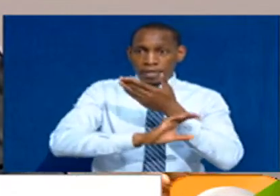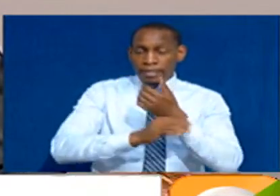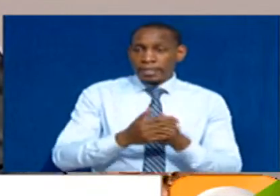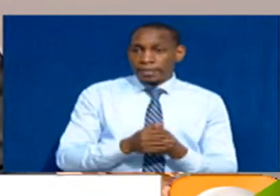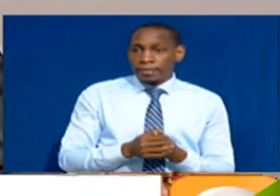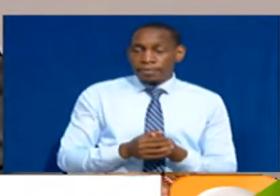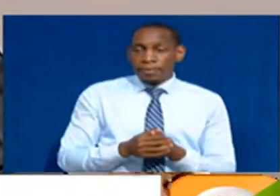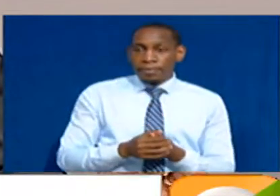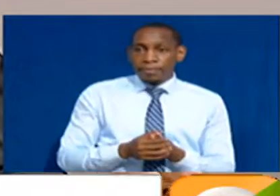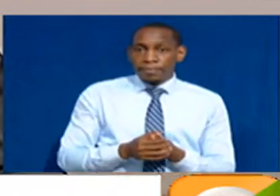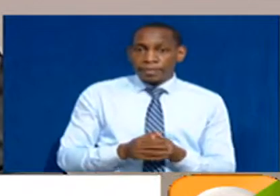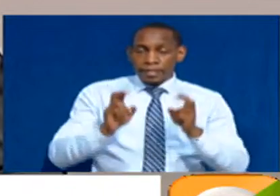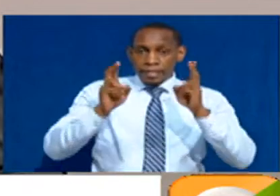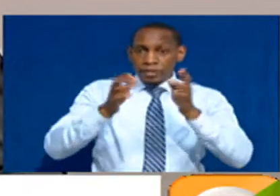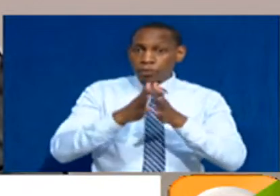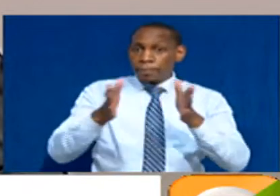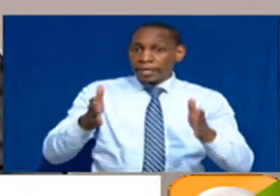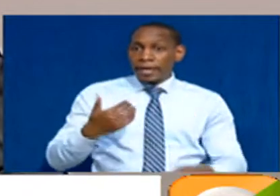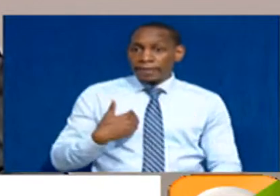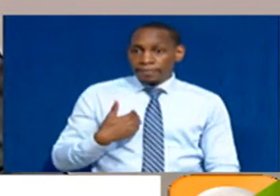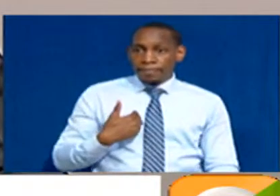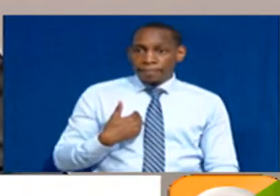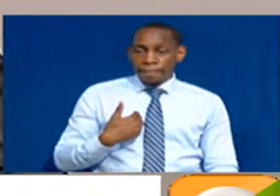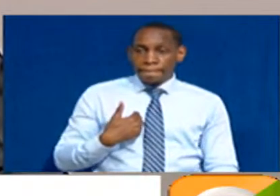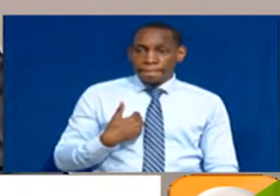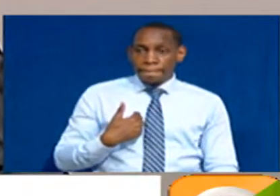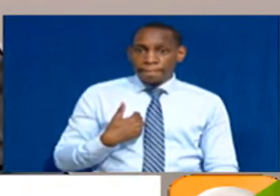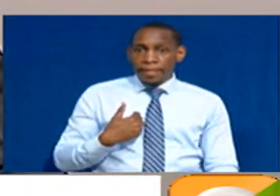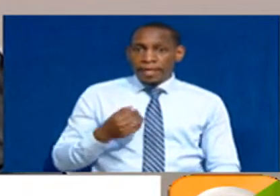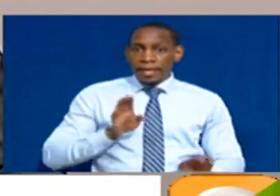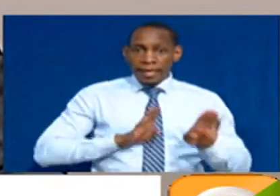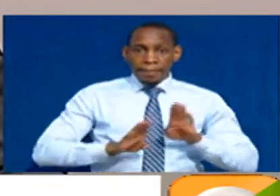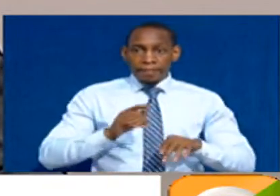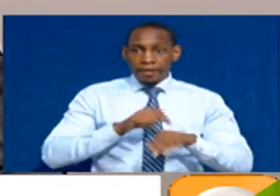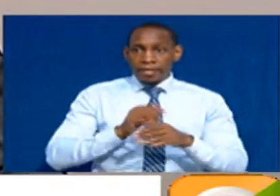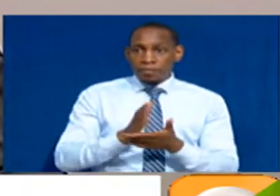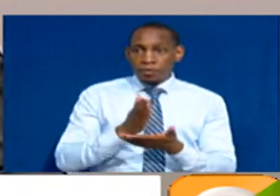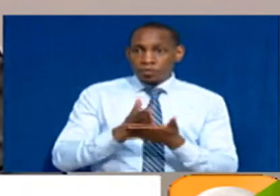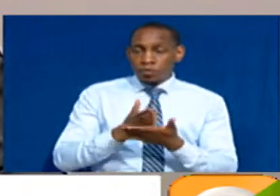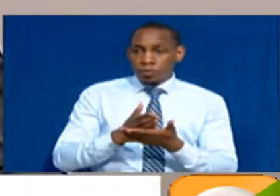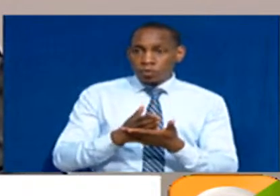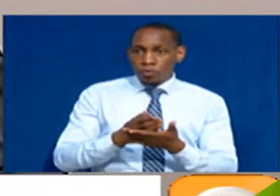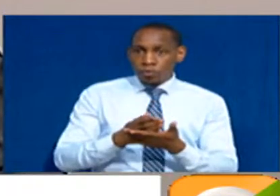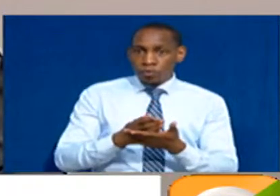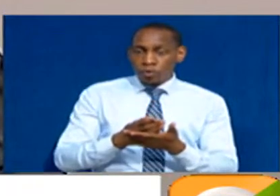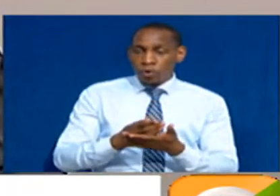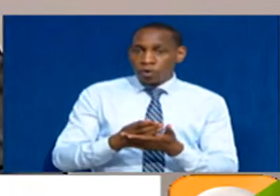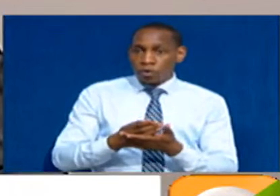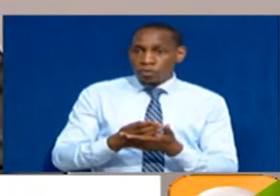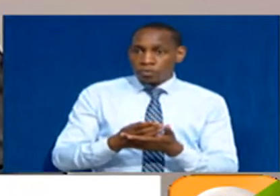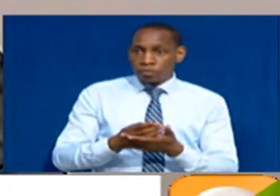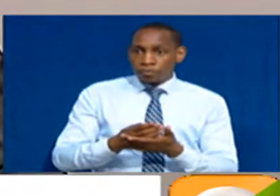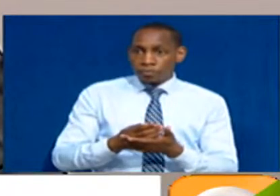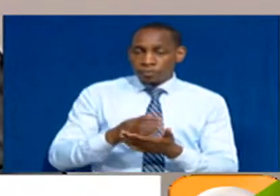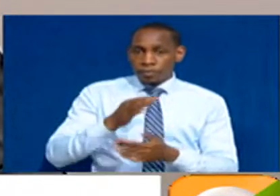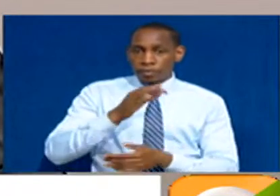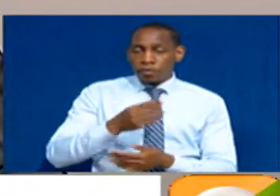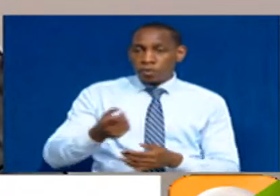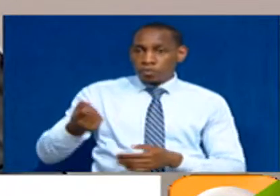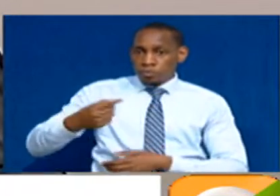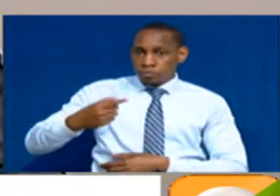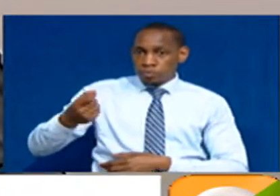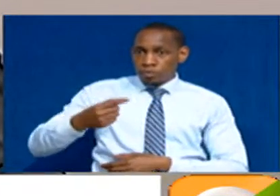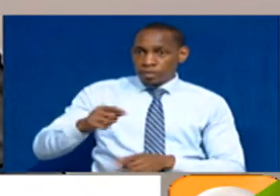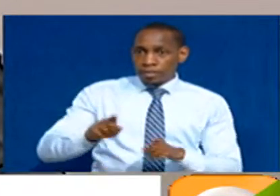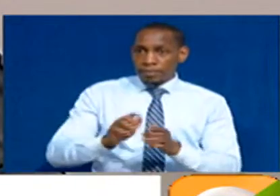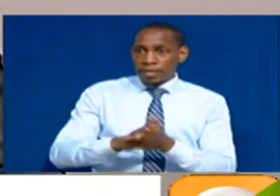a big issue, even if not legally, but morally. If you're making the money in that country, you hiding that money